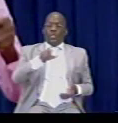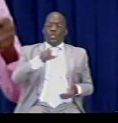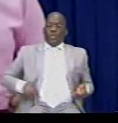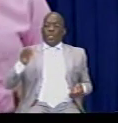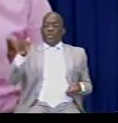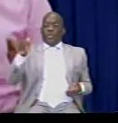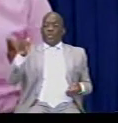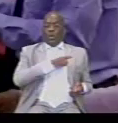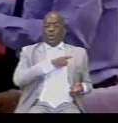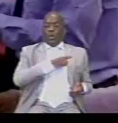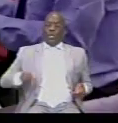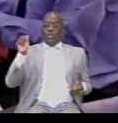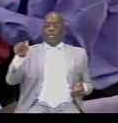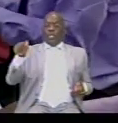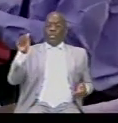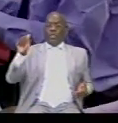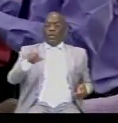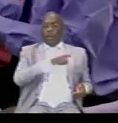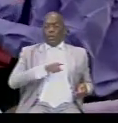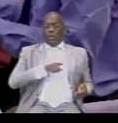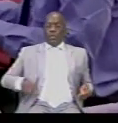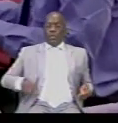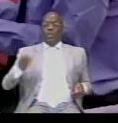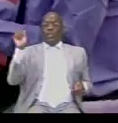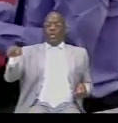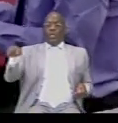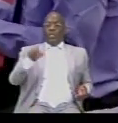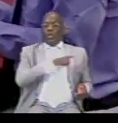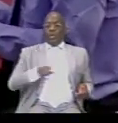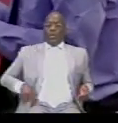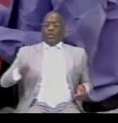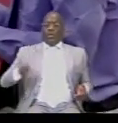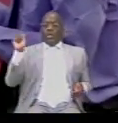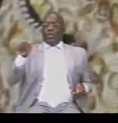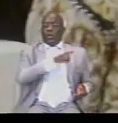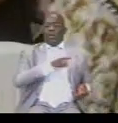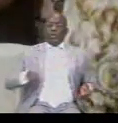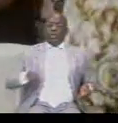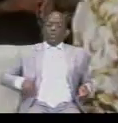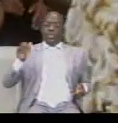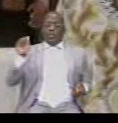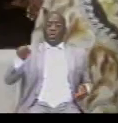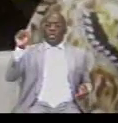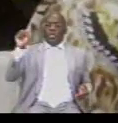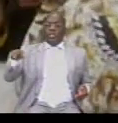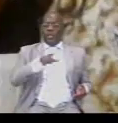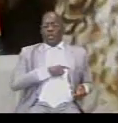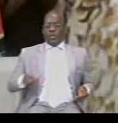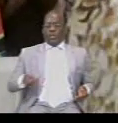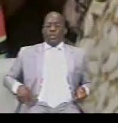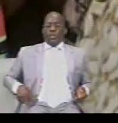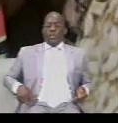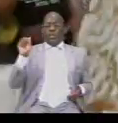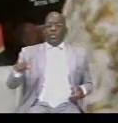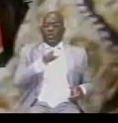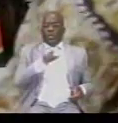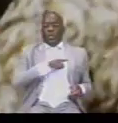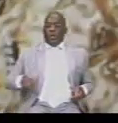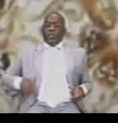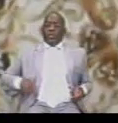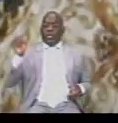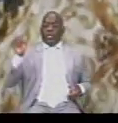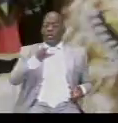Lord. Trade your sickness. Trade your body for the joy of the Lord. Yes, Lord,